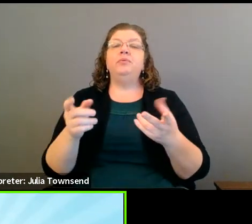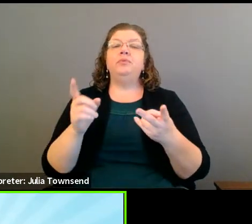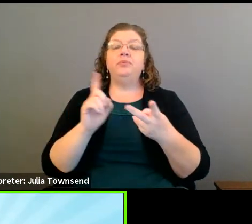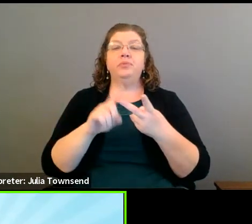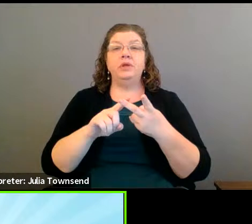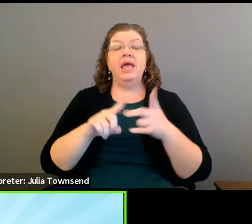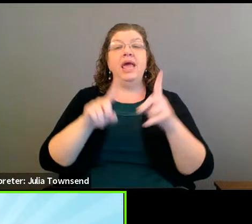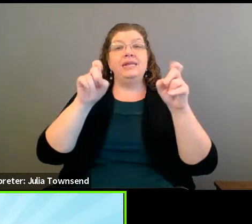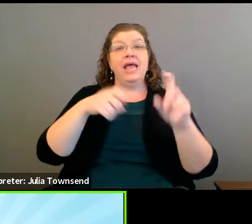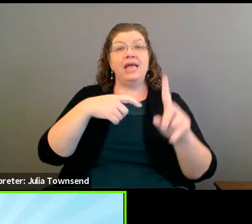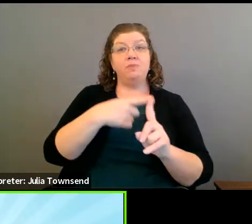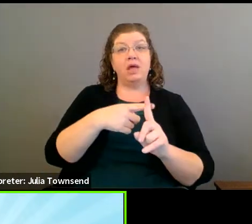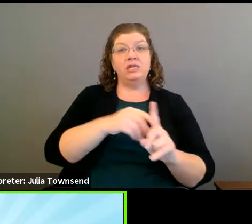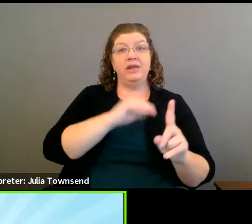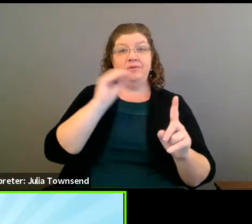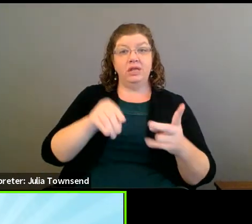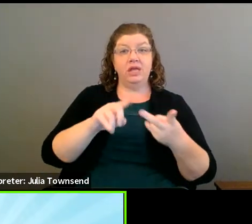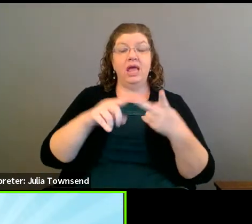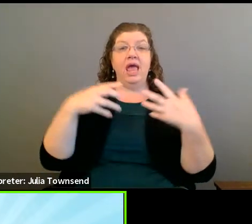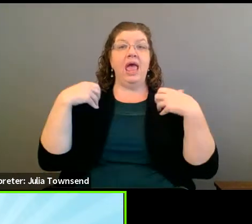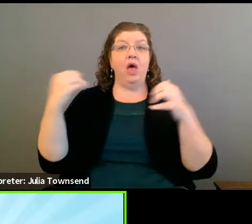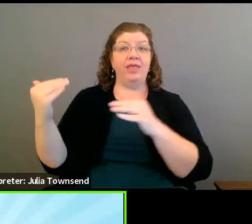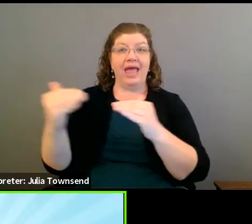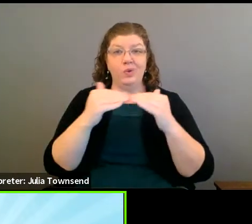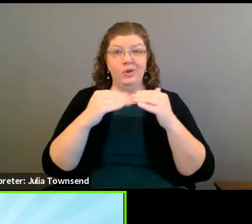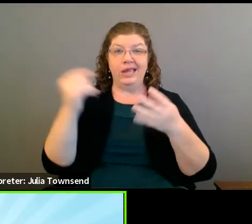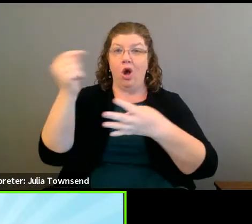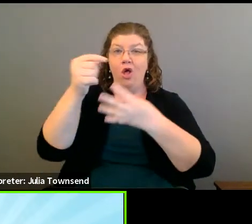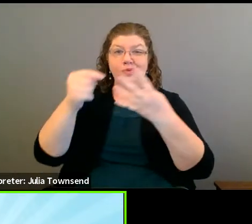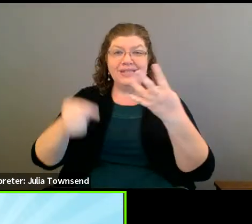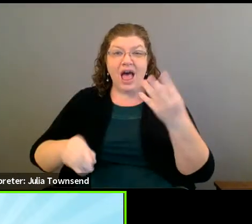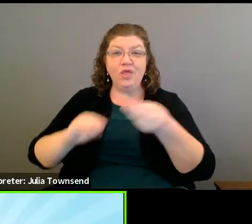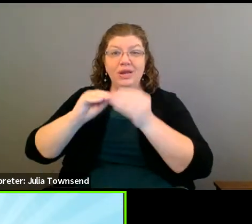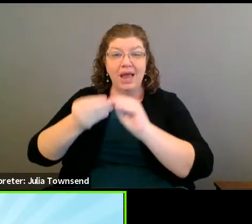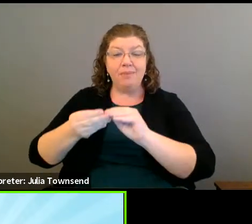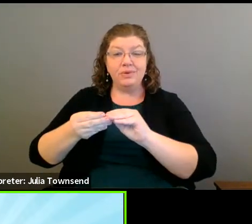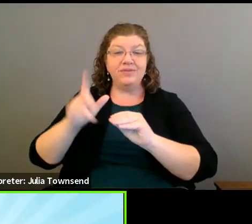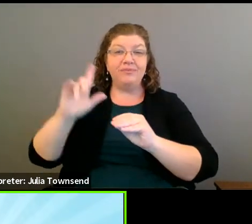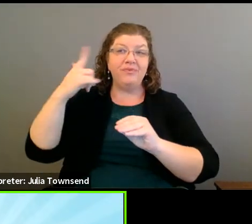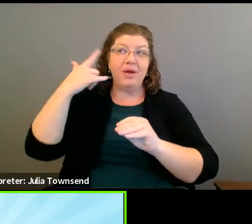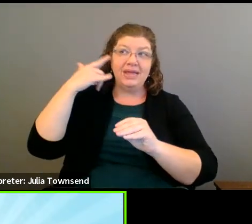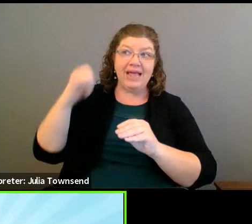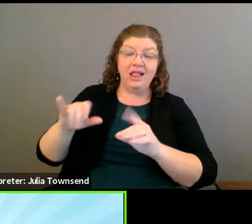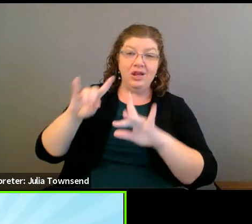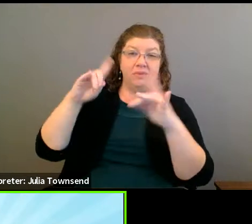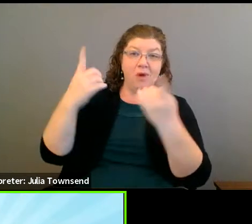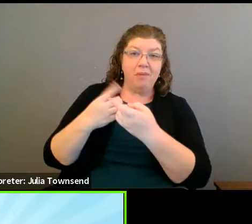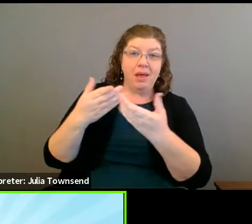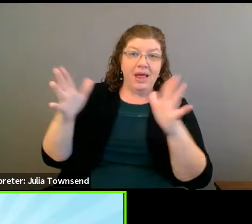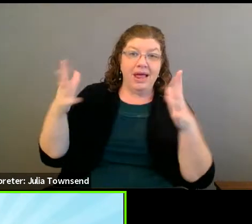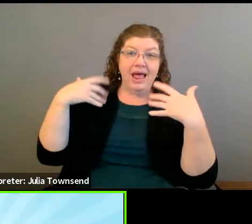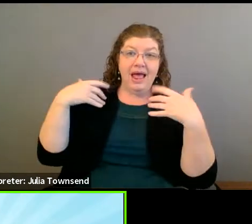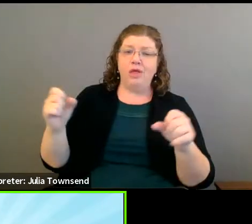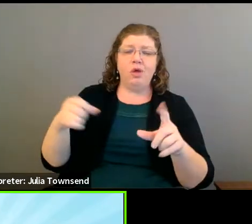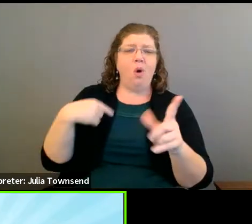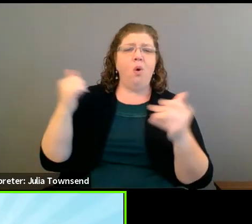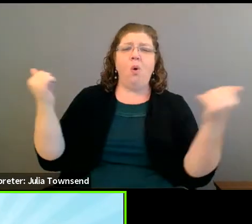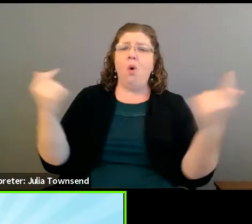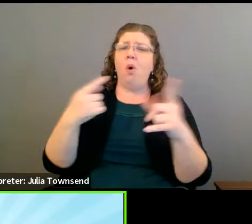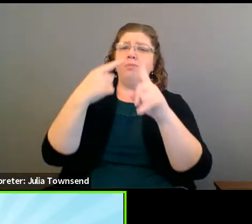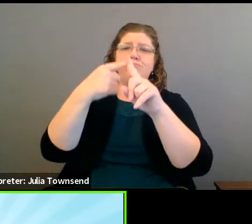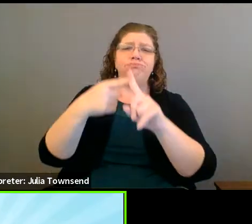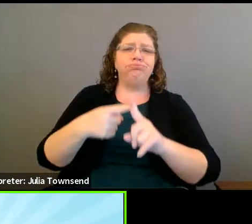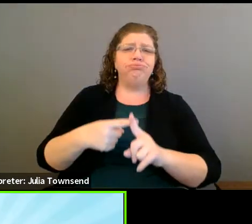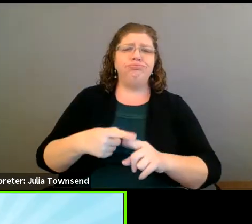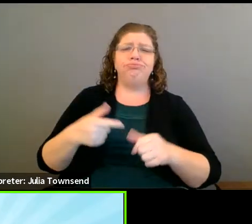positivity rate, the health equity rate, all those other numbers from the California Department of Public Health are very positive. So